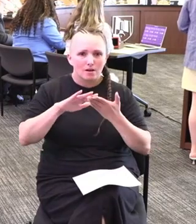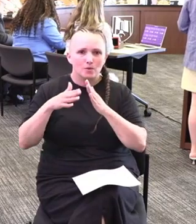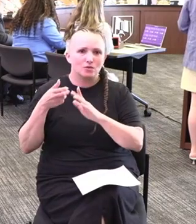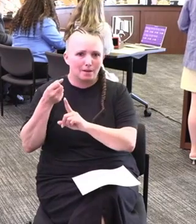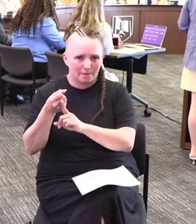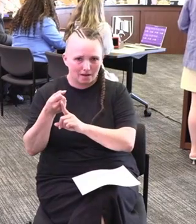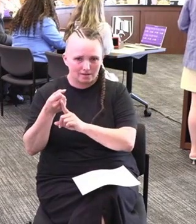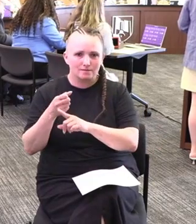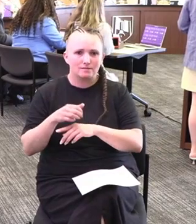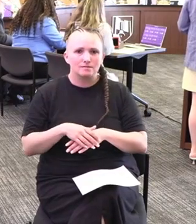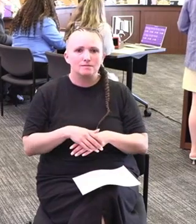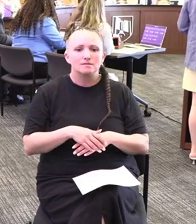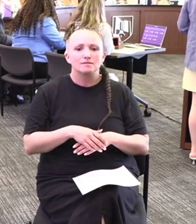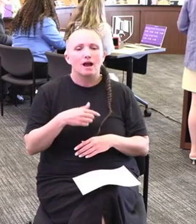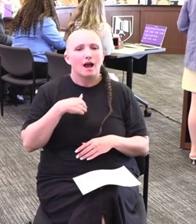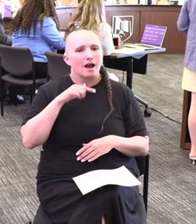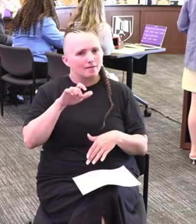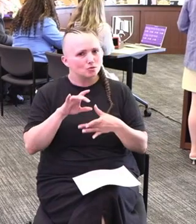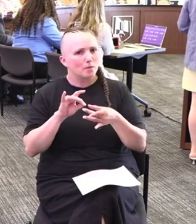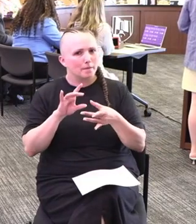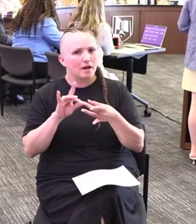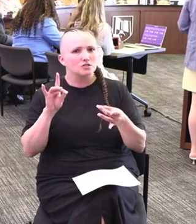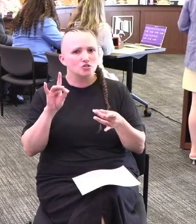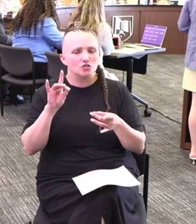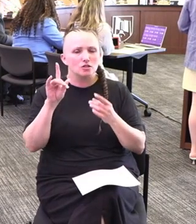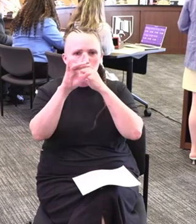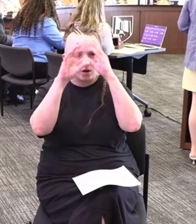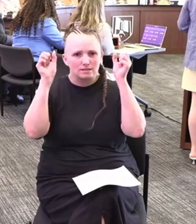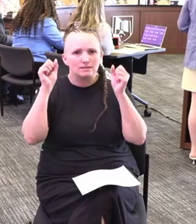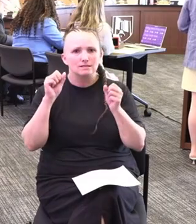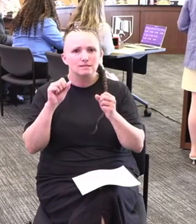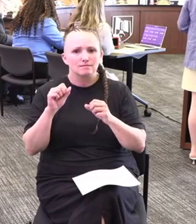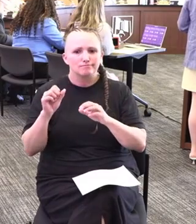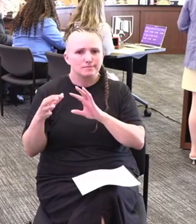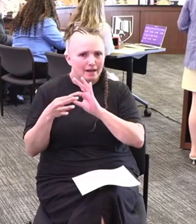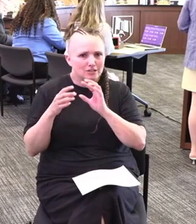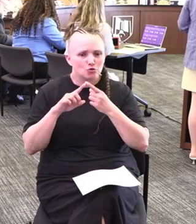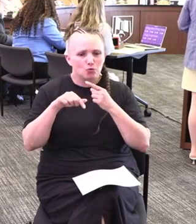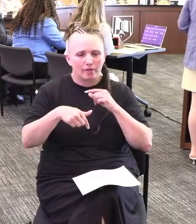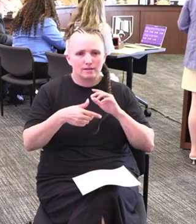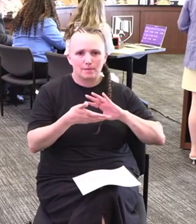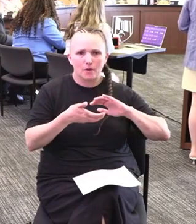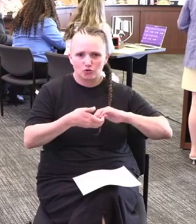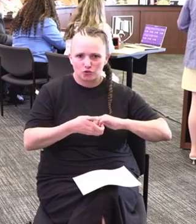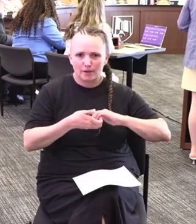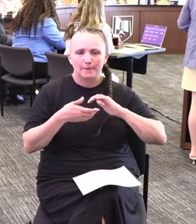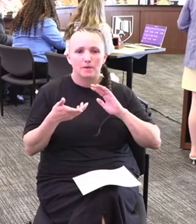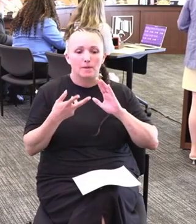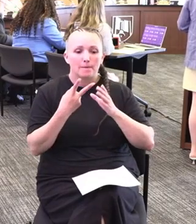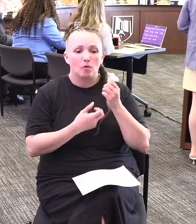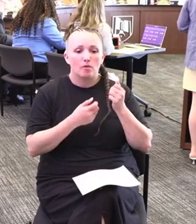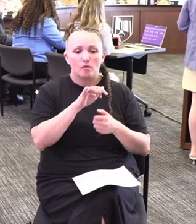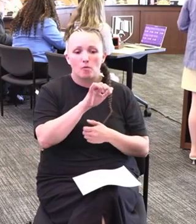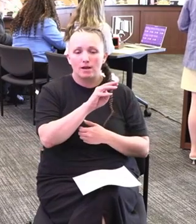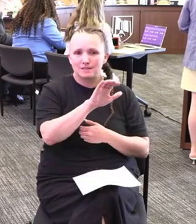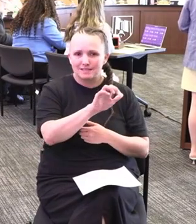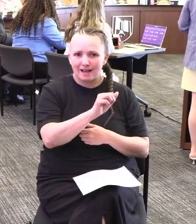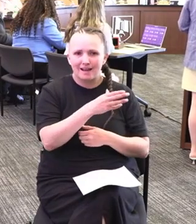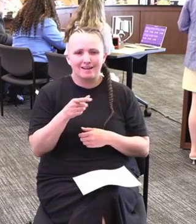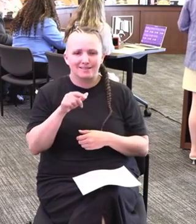would be remiss not to mention Dr. Namuo's deep connections with this partnership, both through his service on the YMCA and his love of